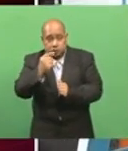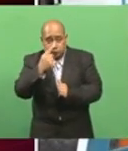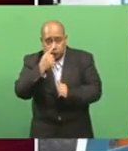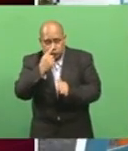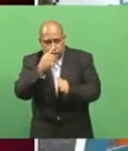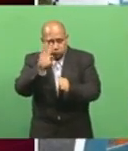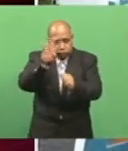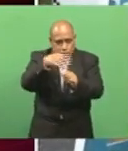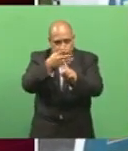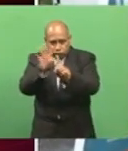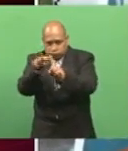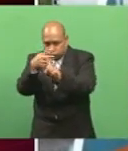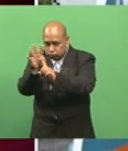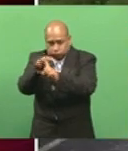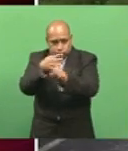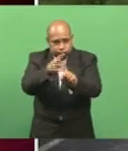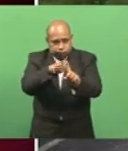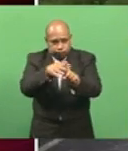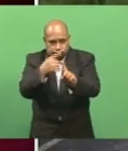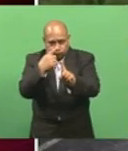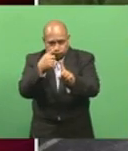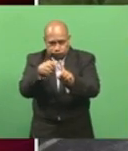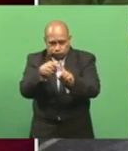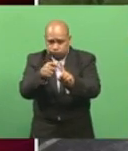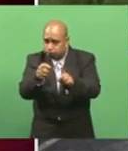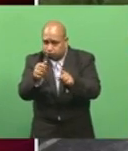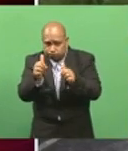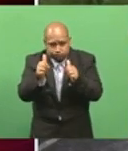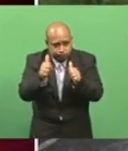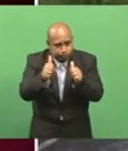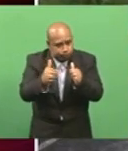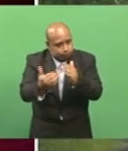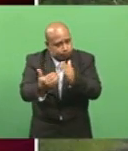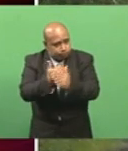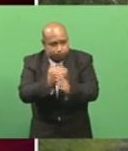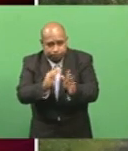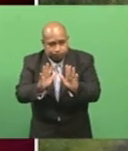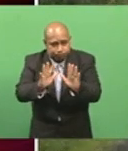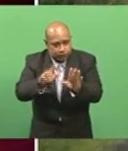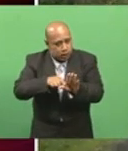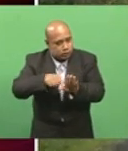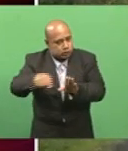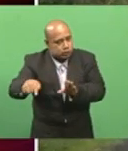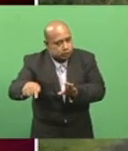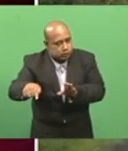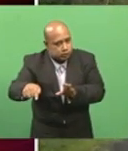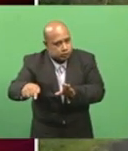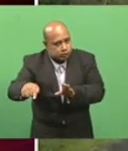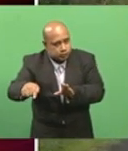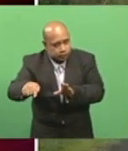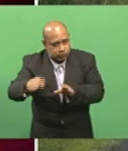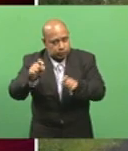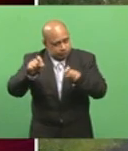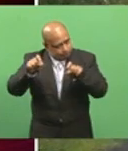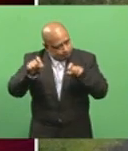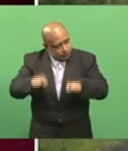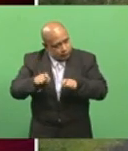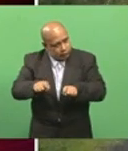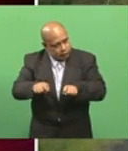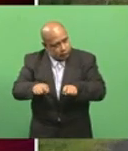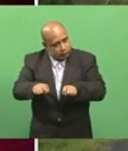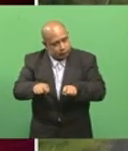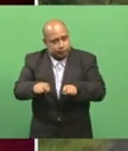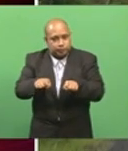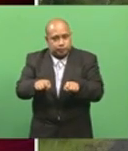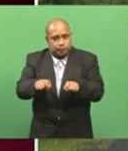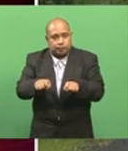that no one goes in or out of this area, and they will be there for a period of rather for the